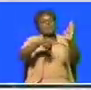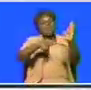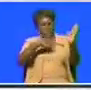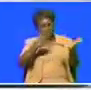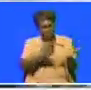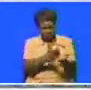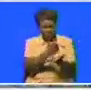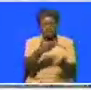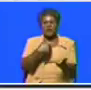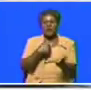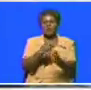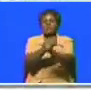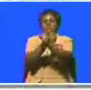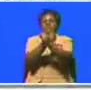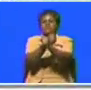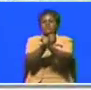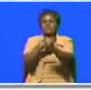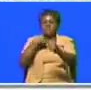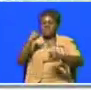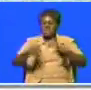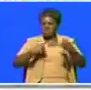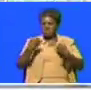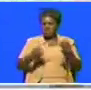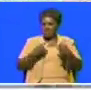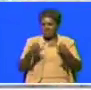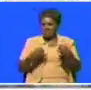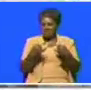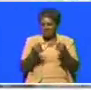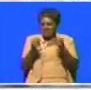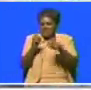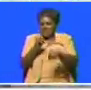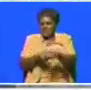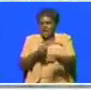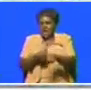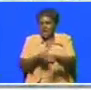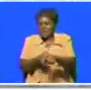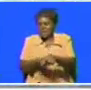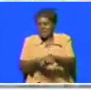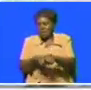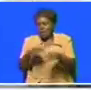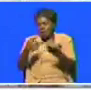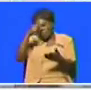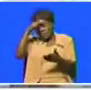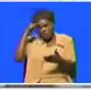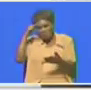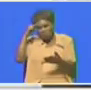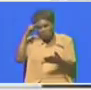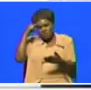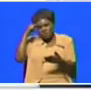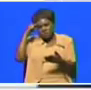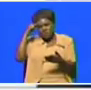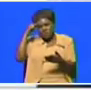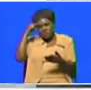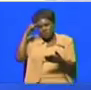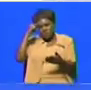to state security. I don't enjoy them at behest or because of the